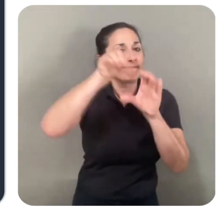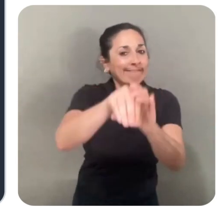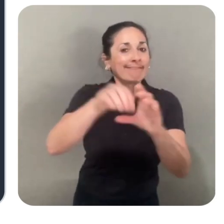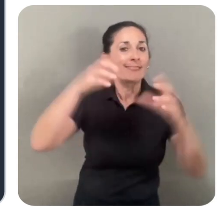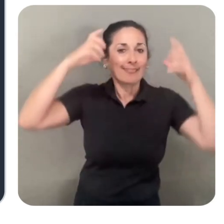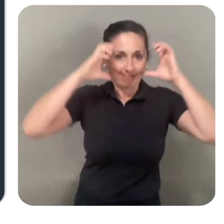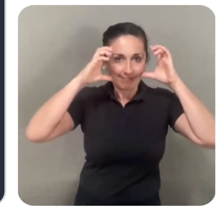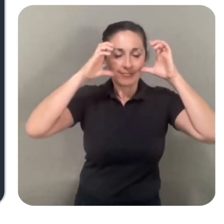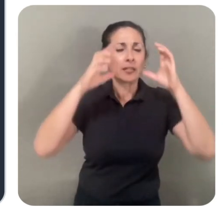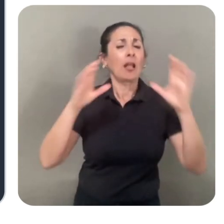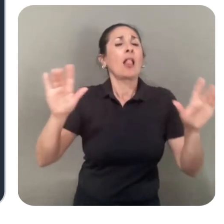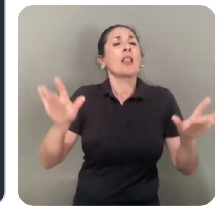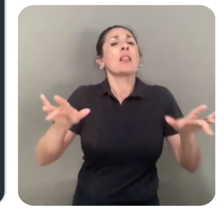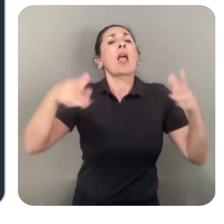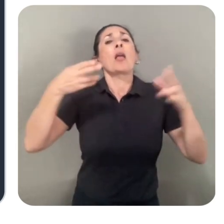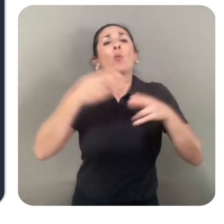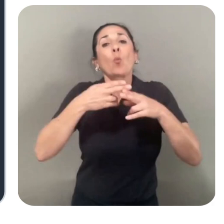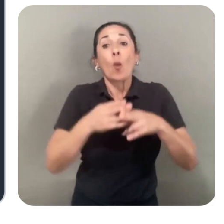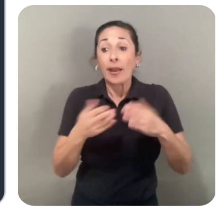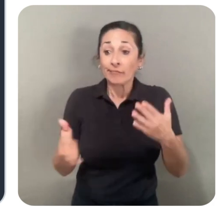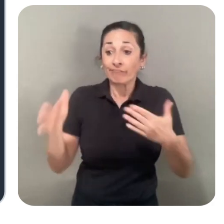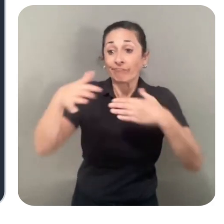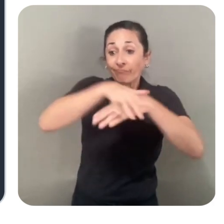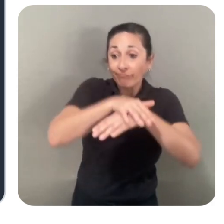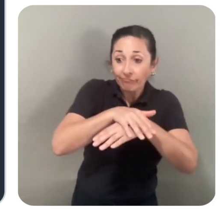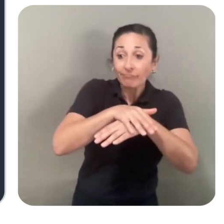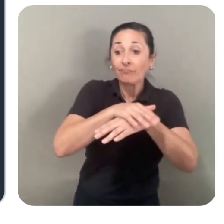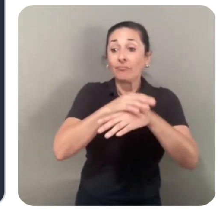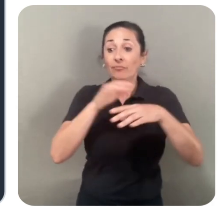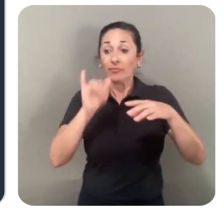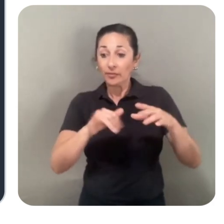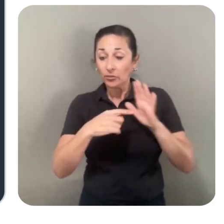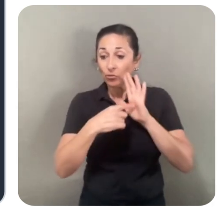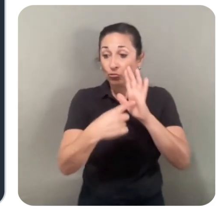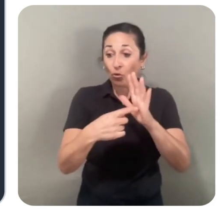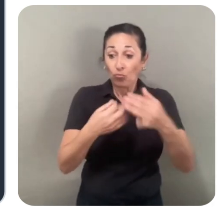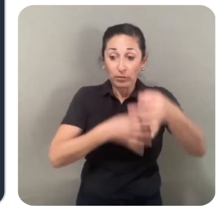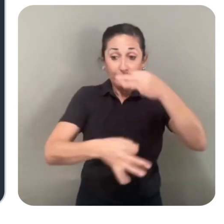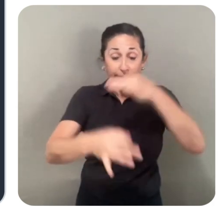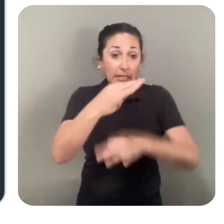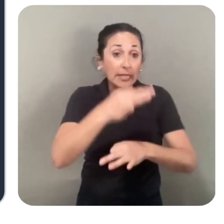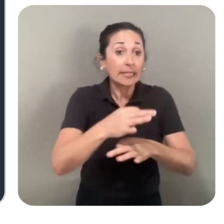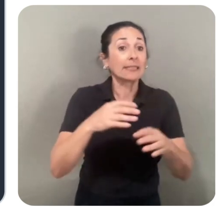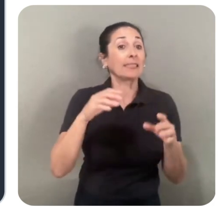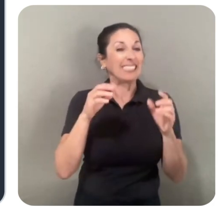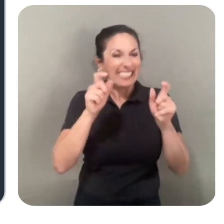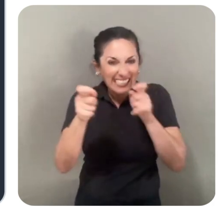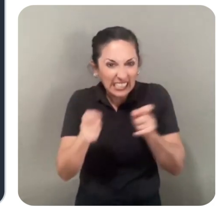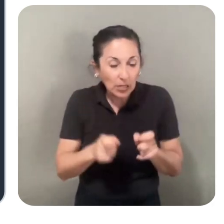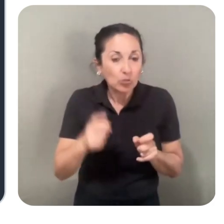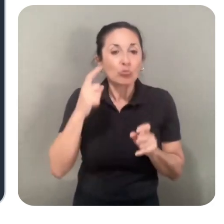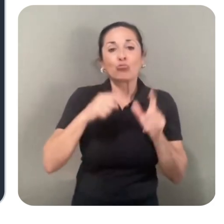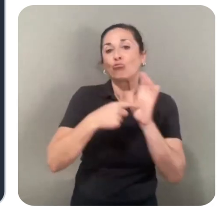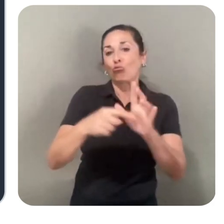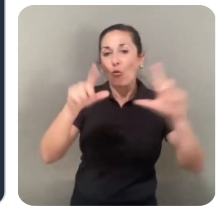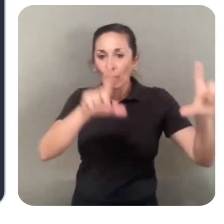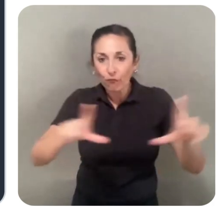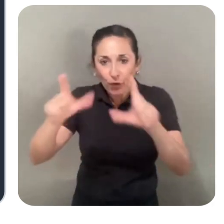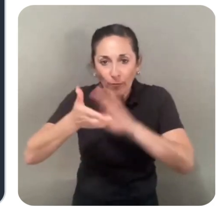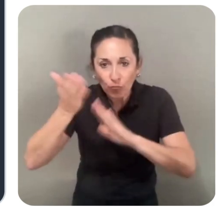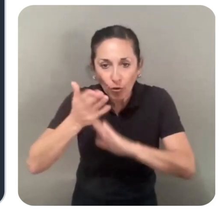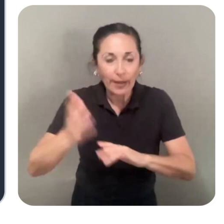an extremely lightweight overlay that will display key performance details while you use your app. It will show the frame rate, stale